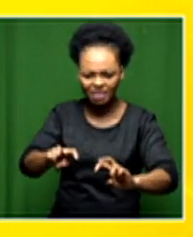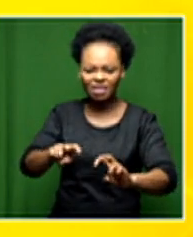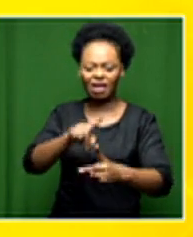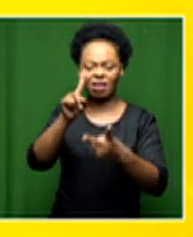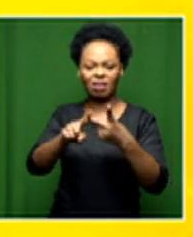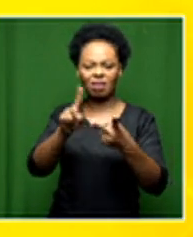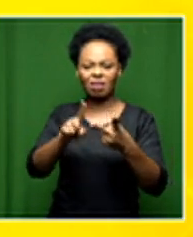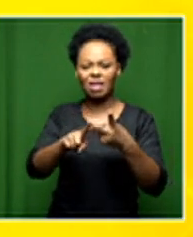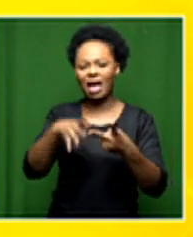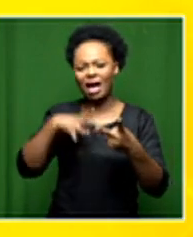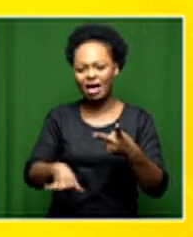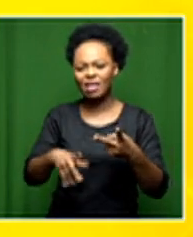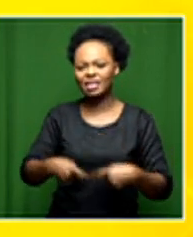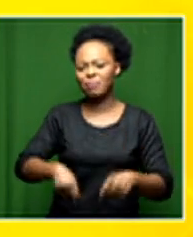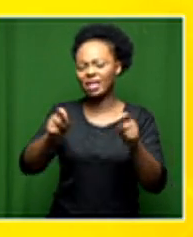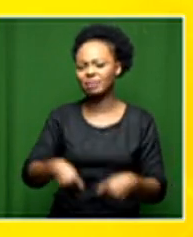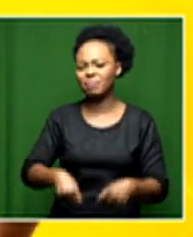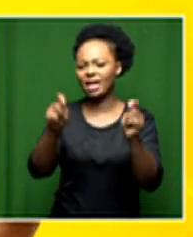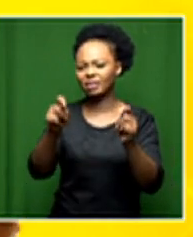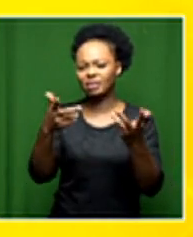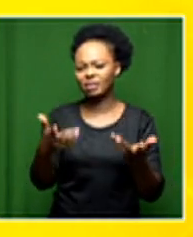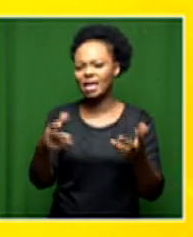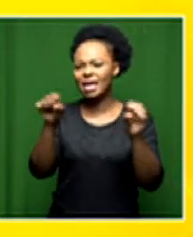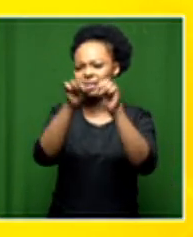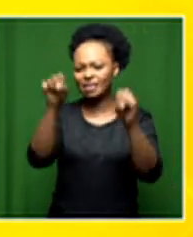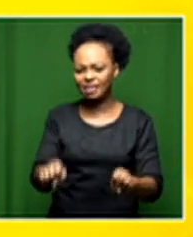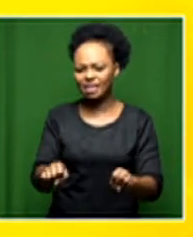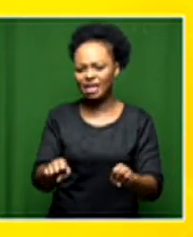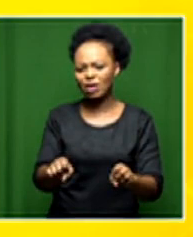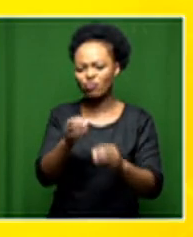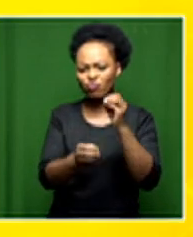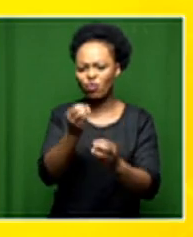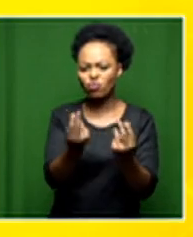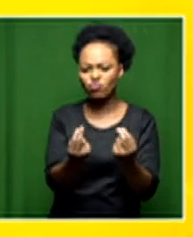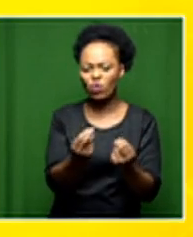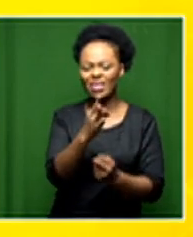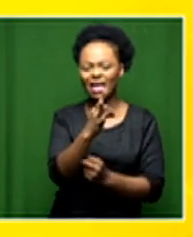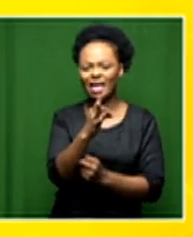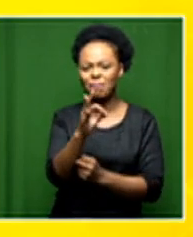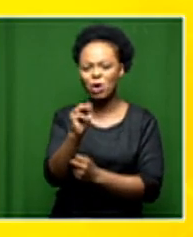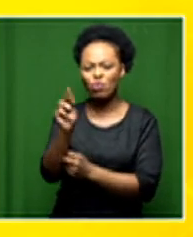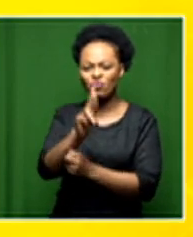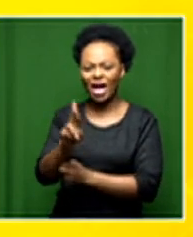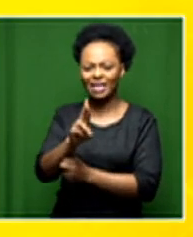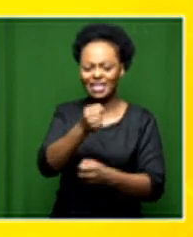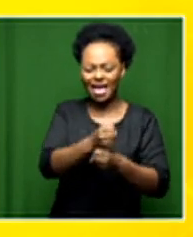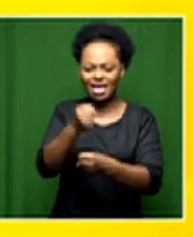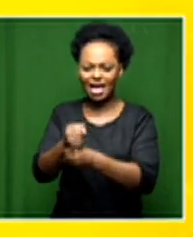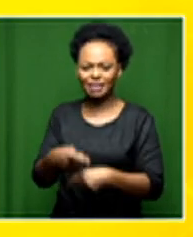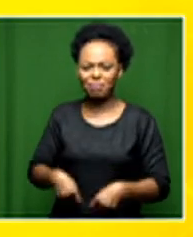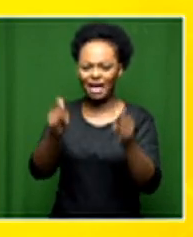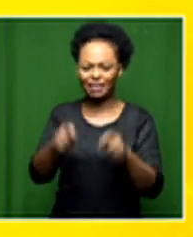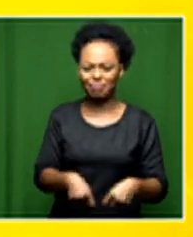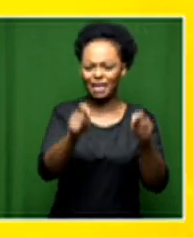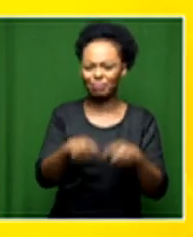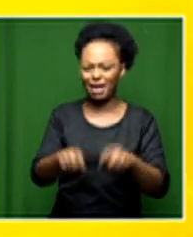some other amounts as well, that obsolete system costing 3 million rand per annum. So there's quite a bit of expenditure happening,